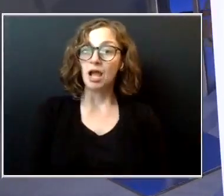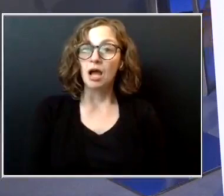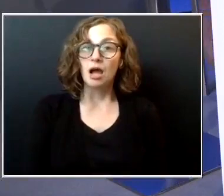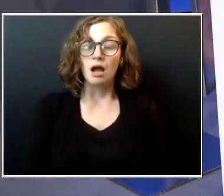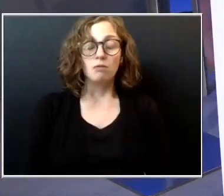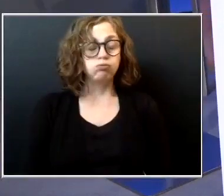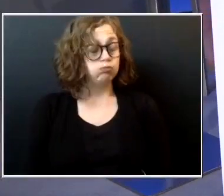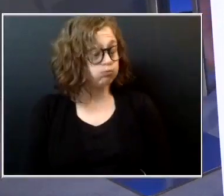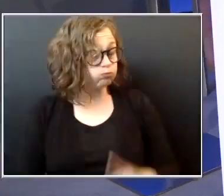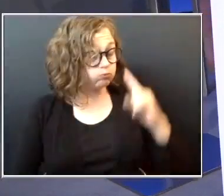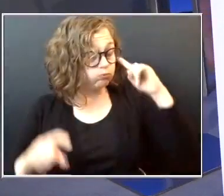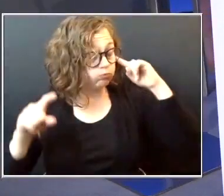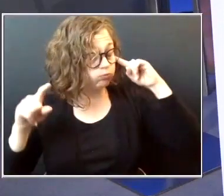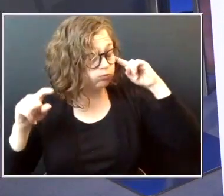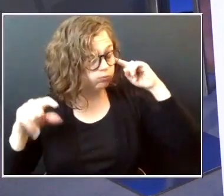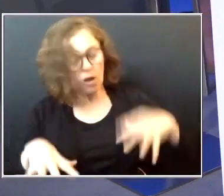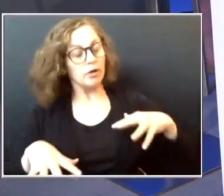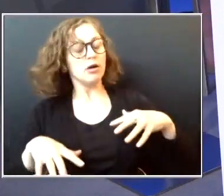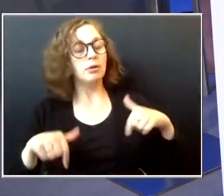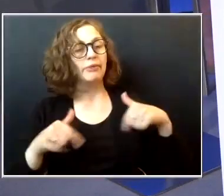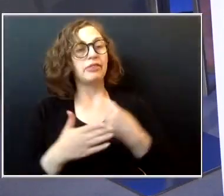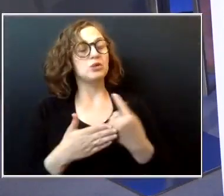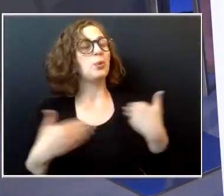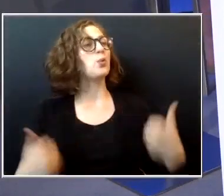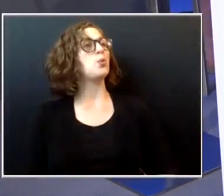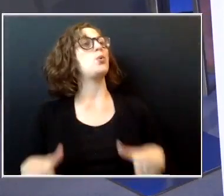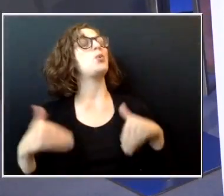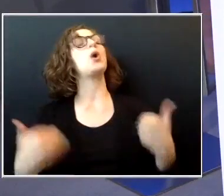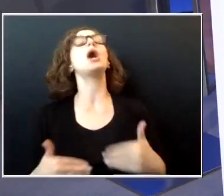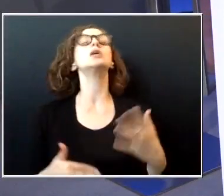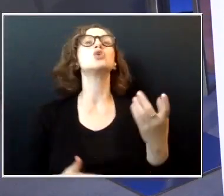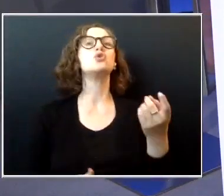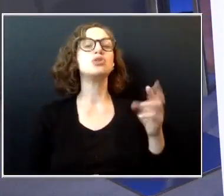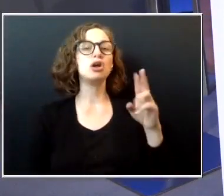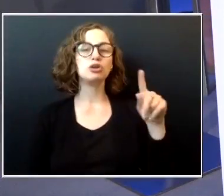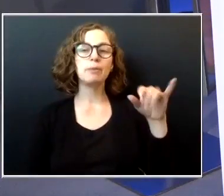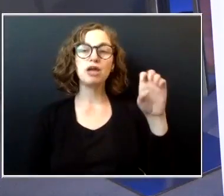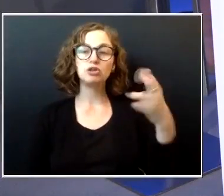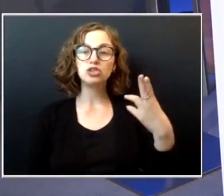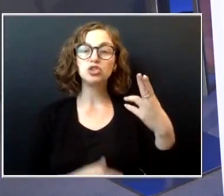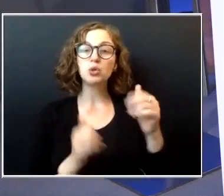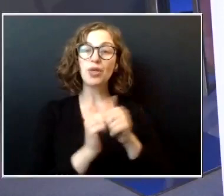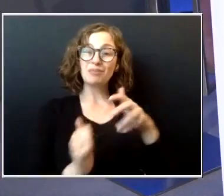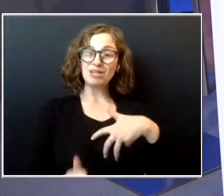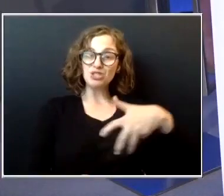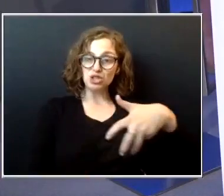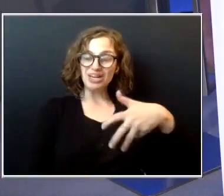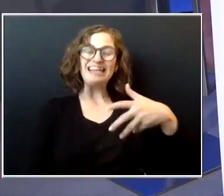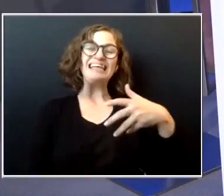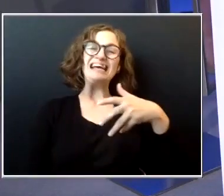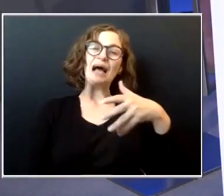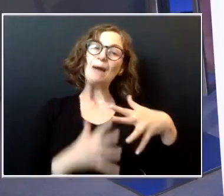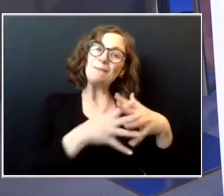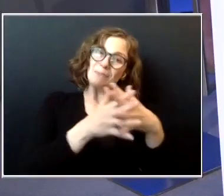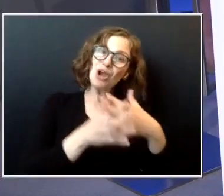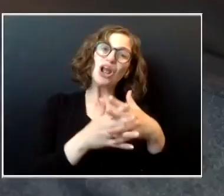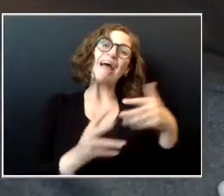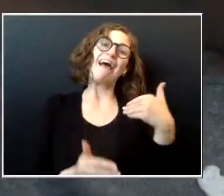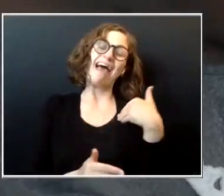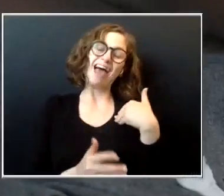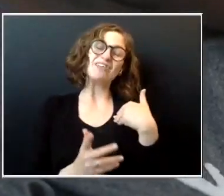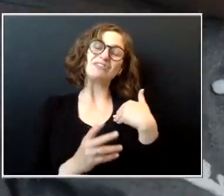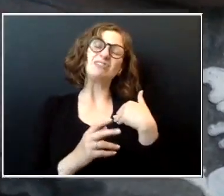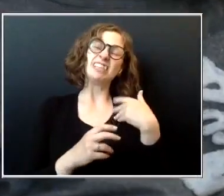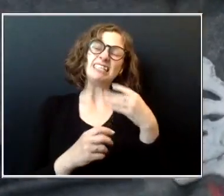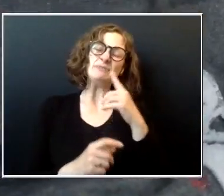Okay, so Dr. Parrish, when it comes to maternity, America unfortunately has a significant maternal mortality problem. You're